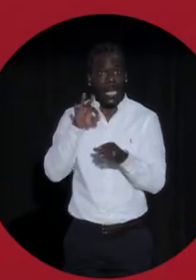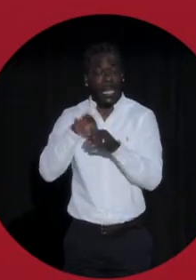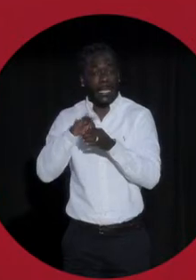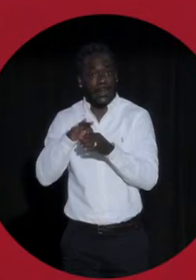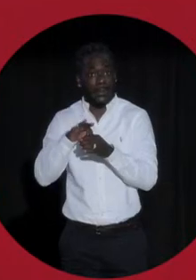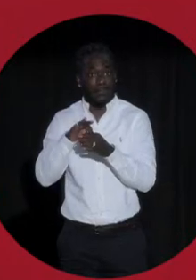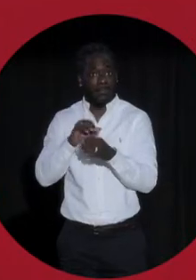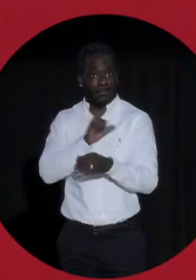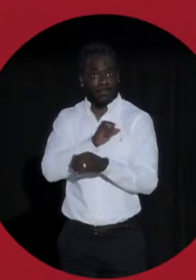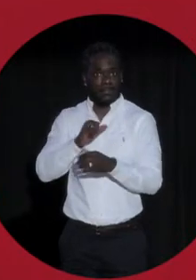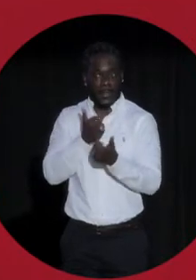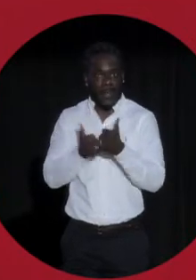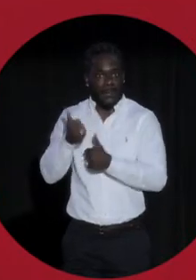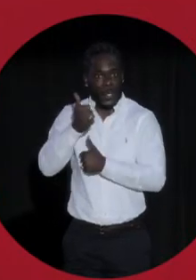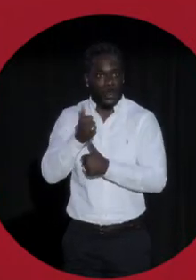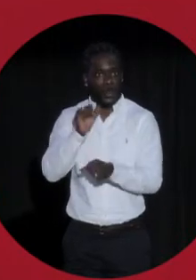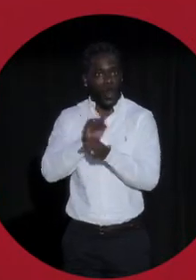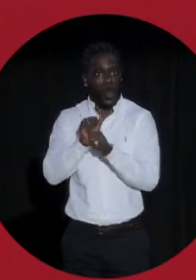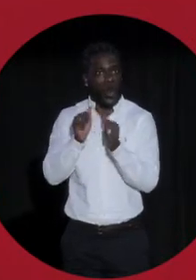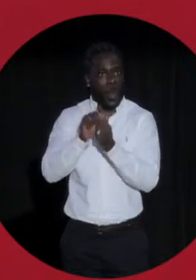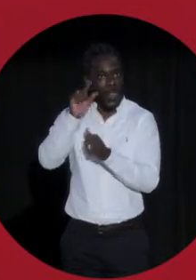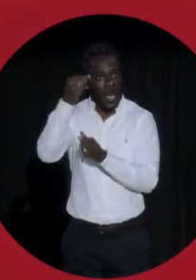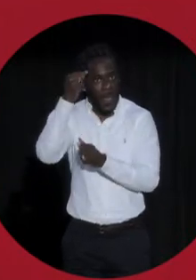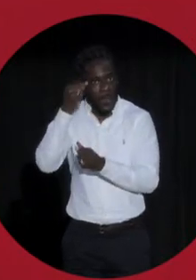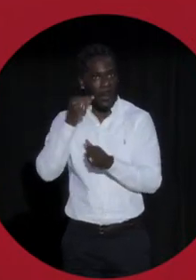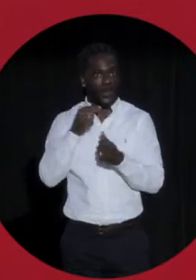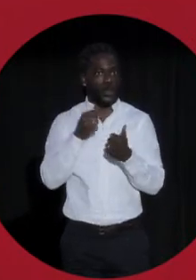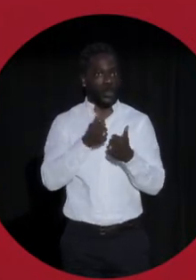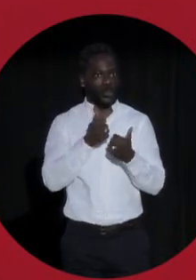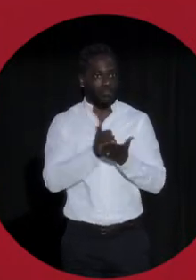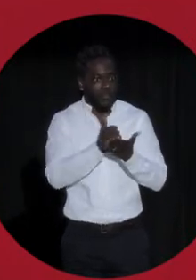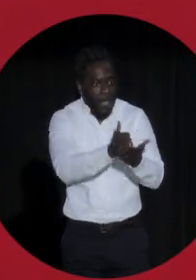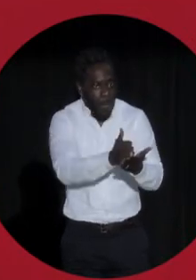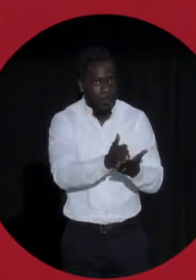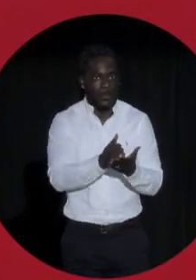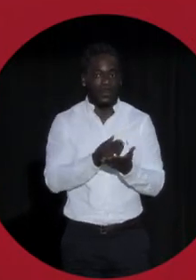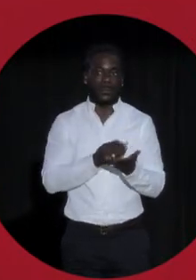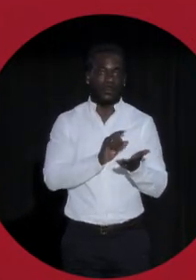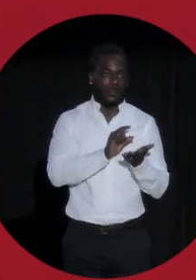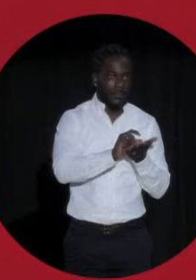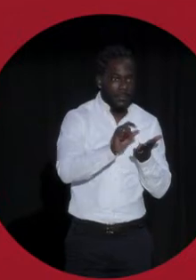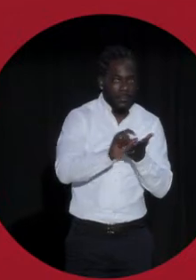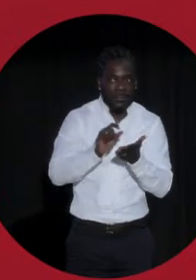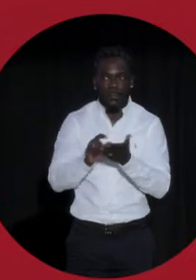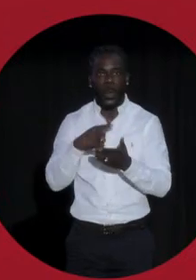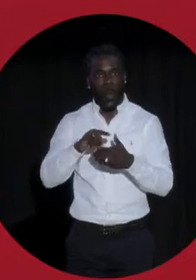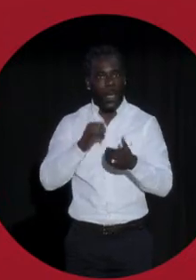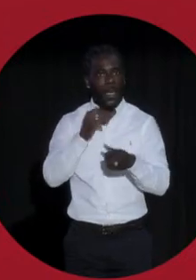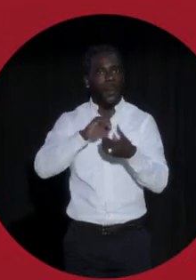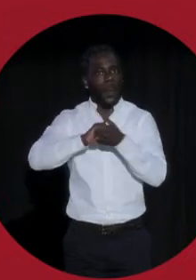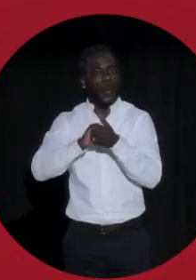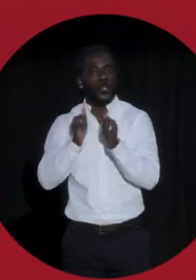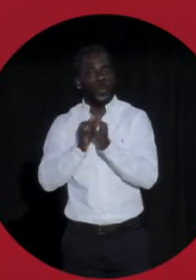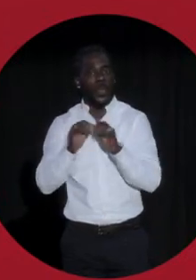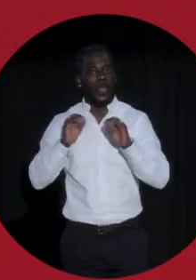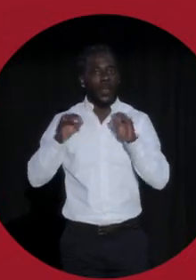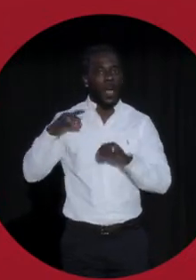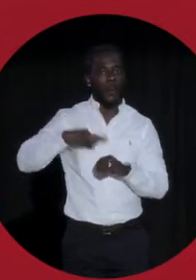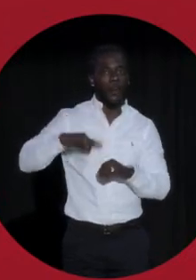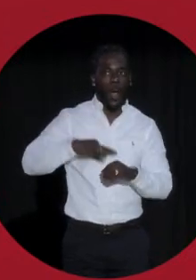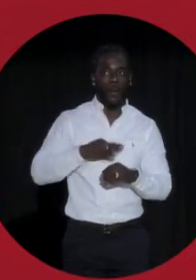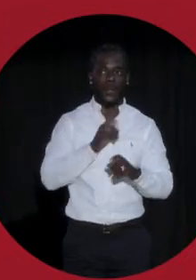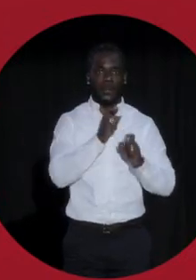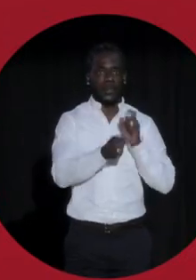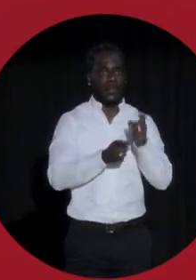local level worked with governments to step in to lend assistance. We partnered with nonprofits and supplied